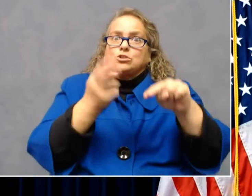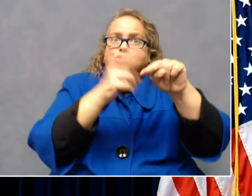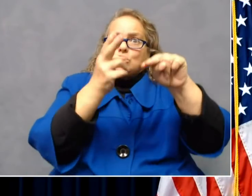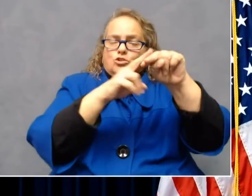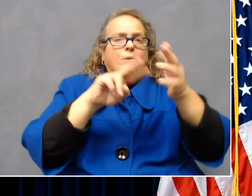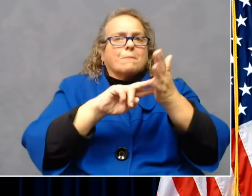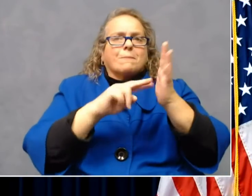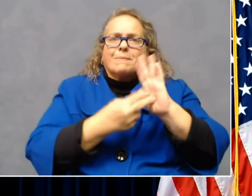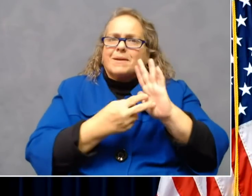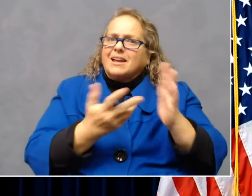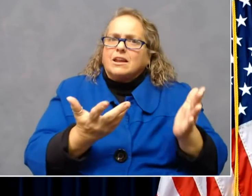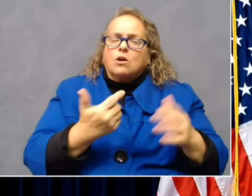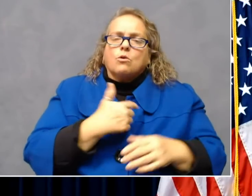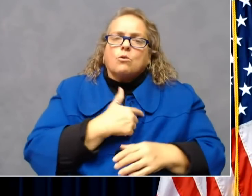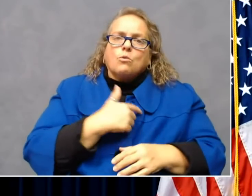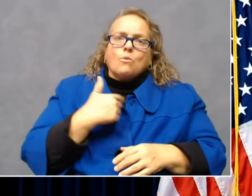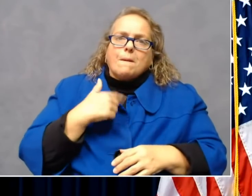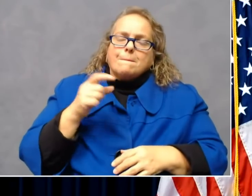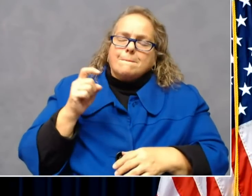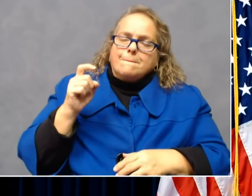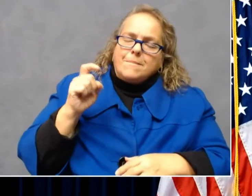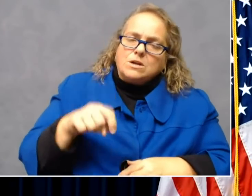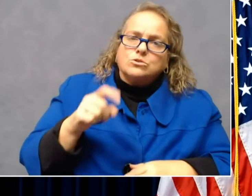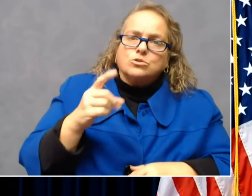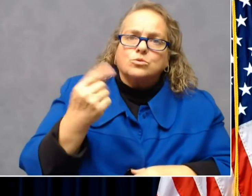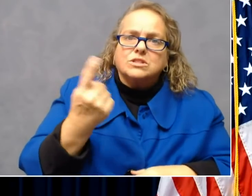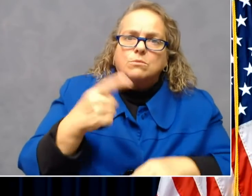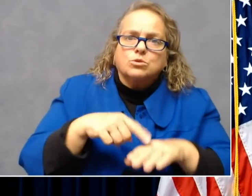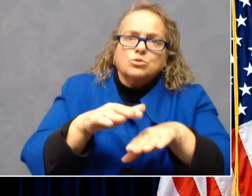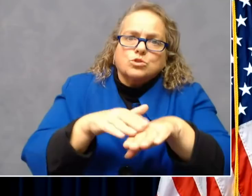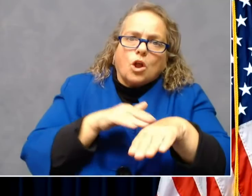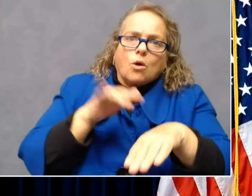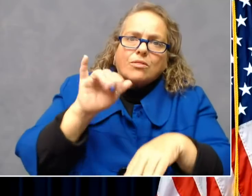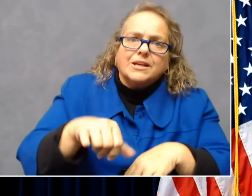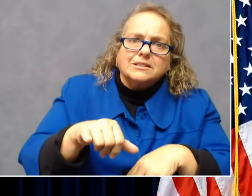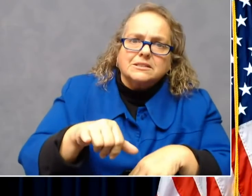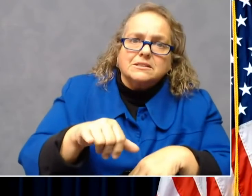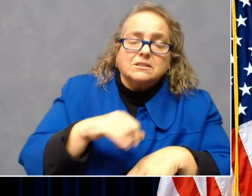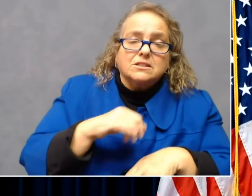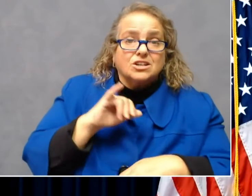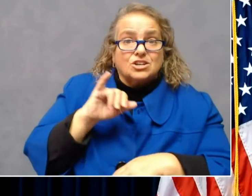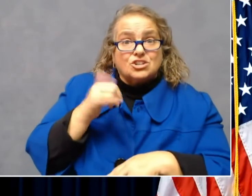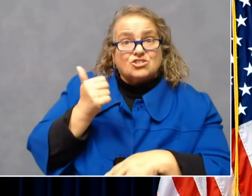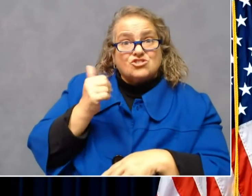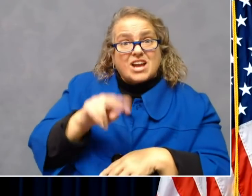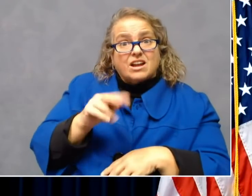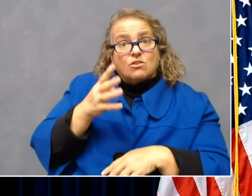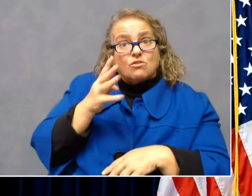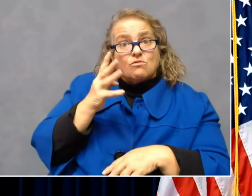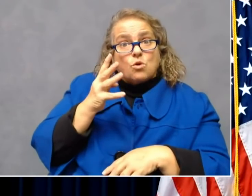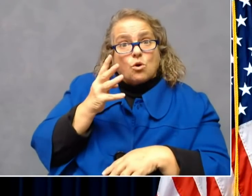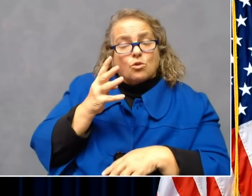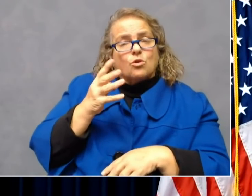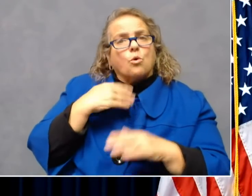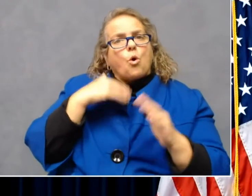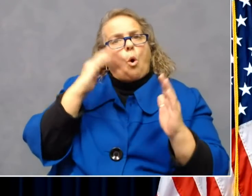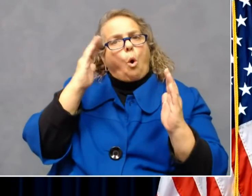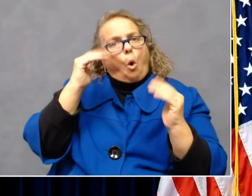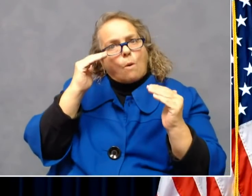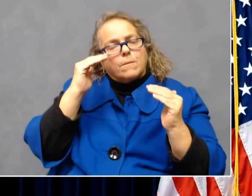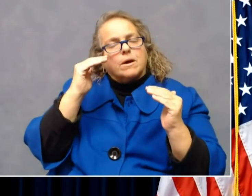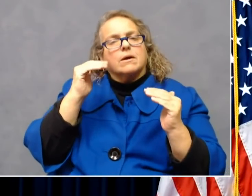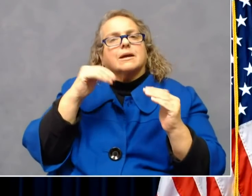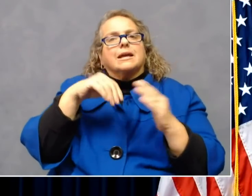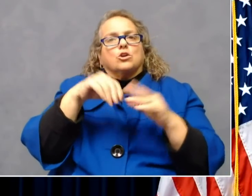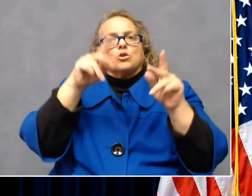My hope and my expectation is January 4th, we'll be back to some form of in-person learning and it'll look different. But I want to get